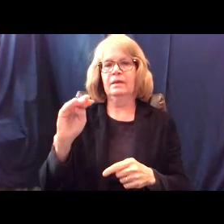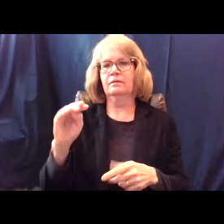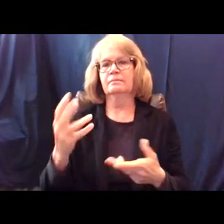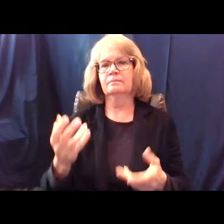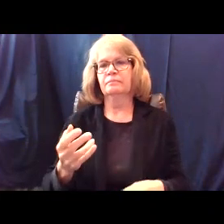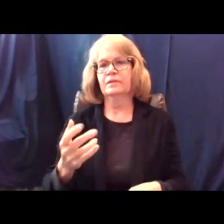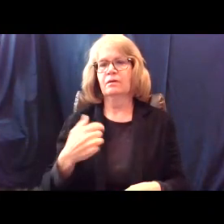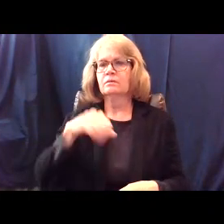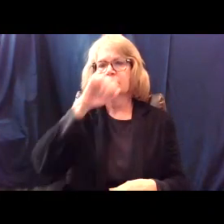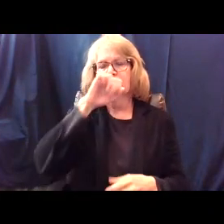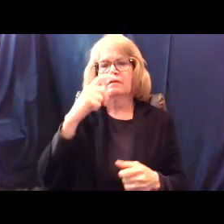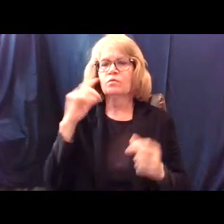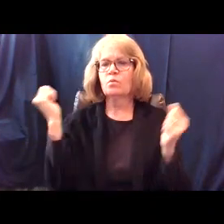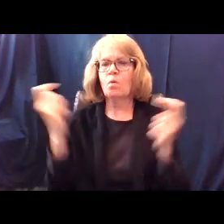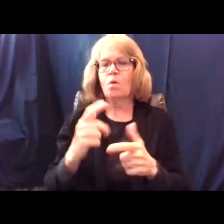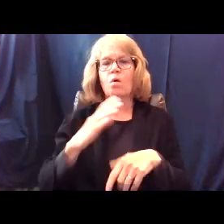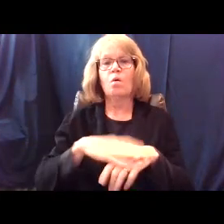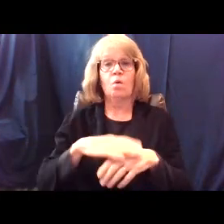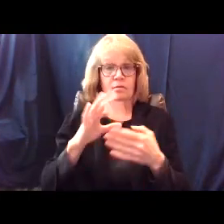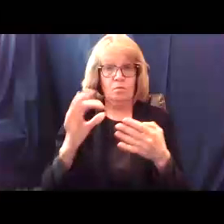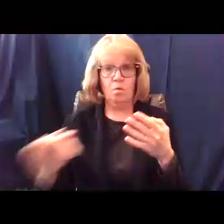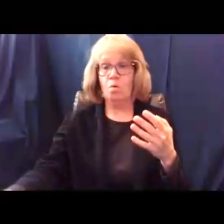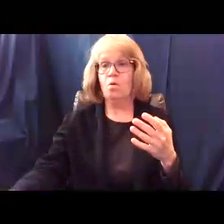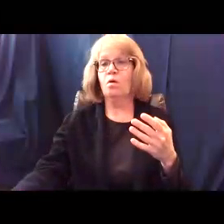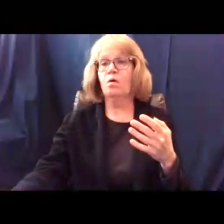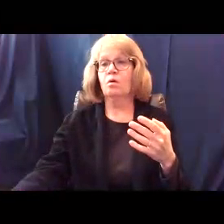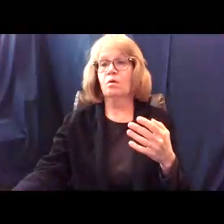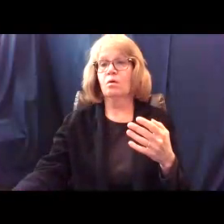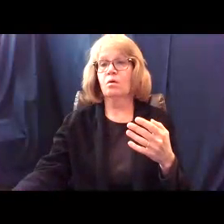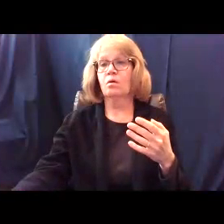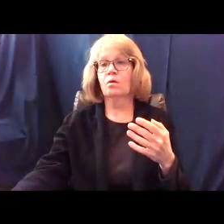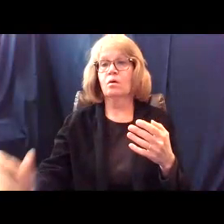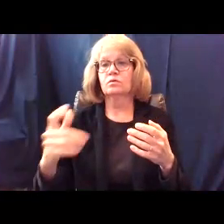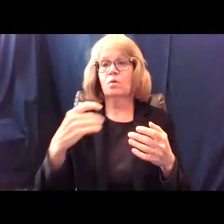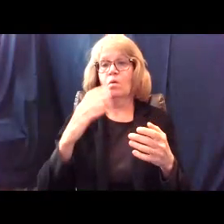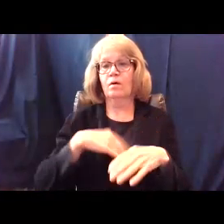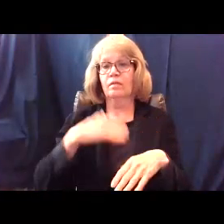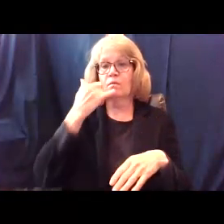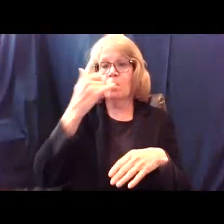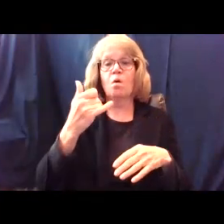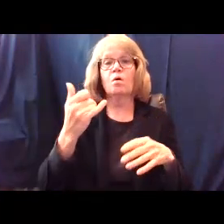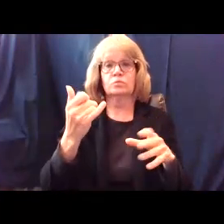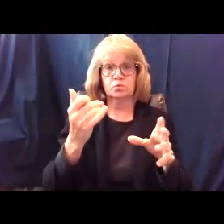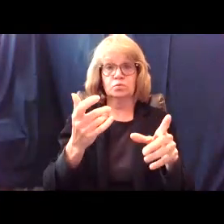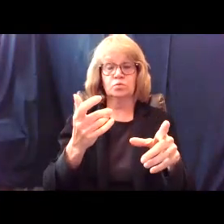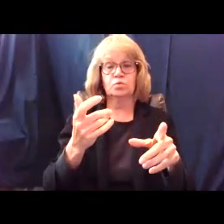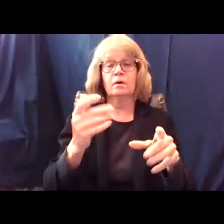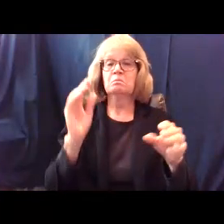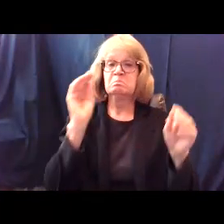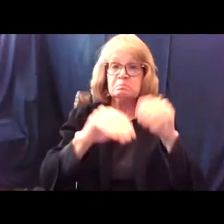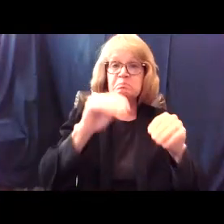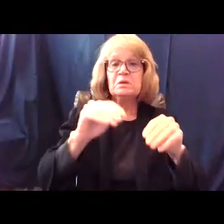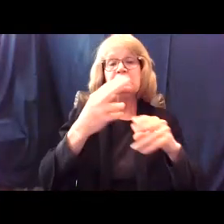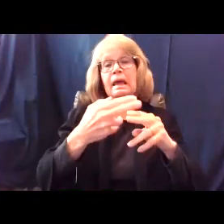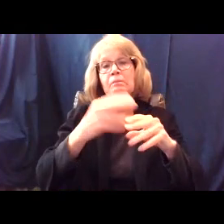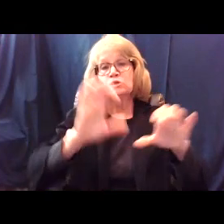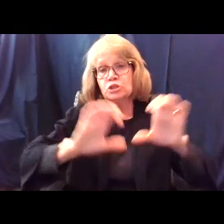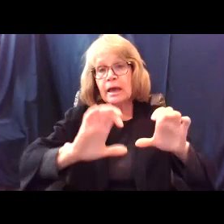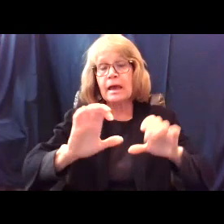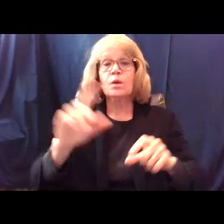I'd love for everyone on the call, if you're willing to pop your name in the chat and let me know where you're coming from throughout Pennsylvania, or even outside